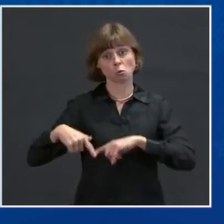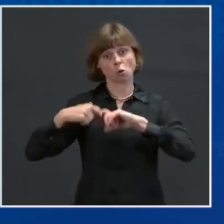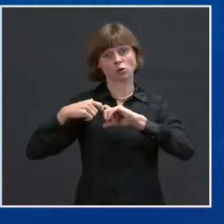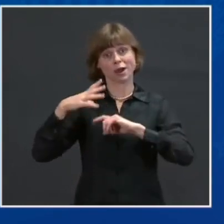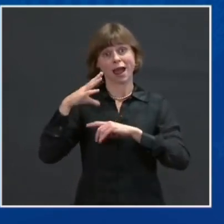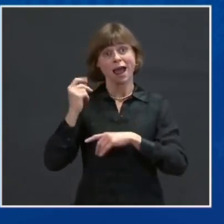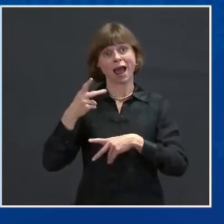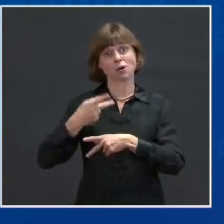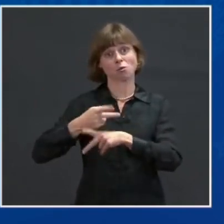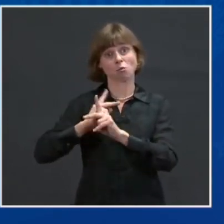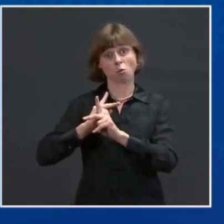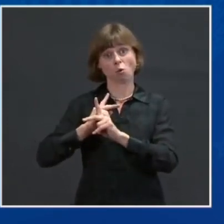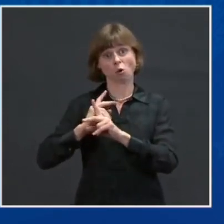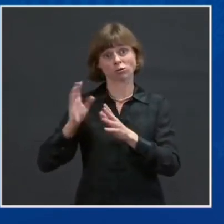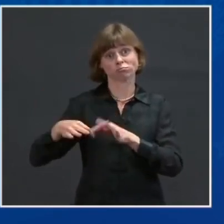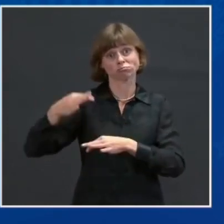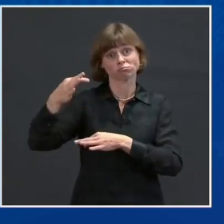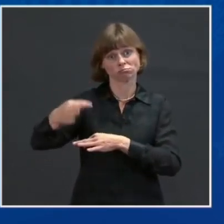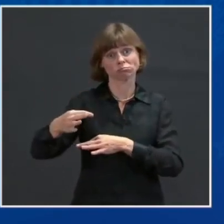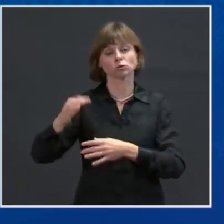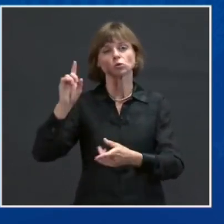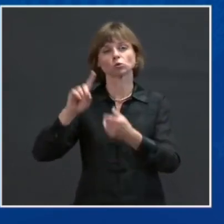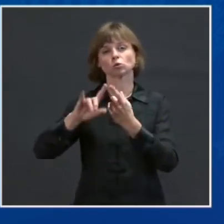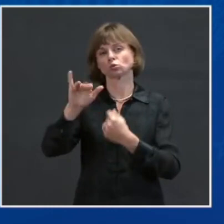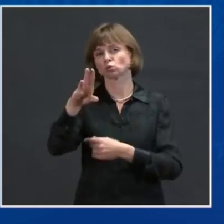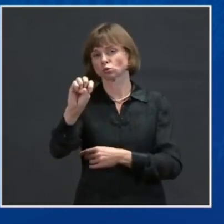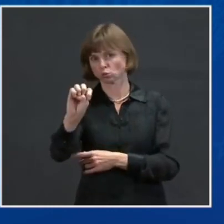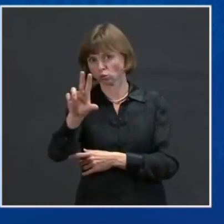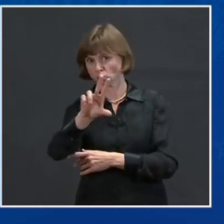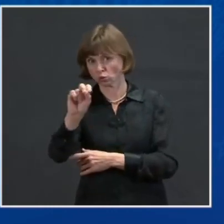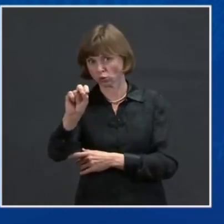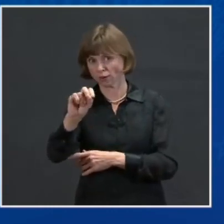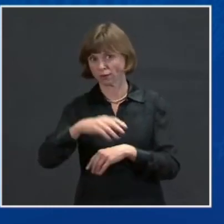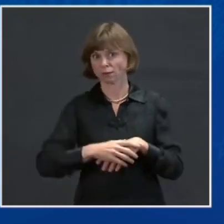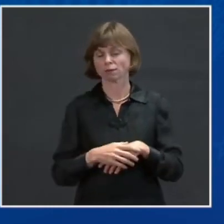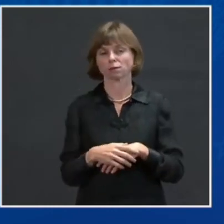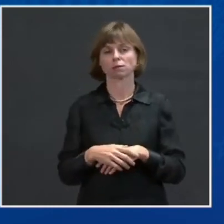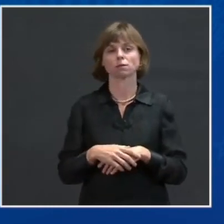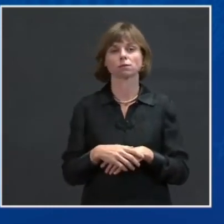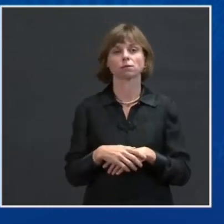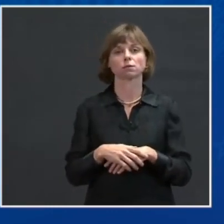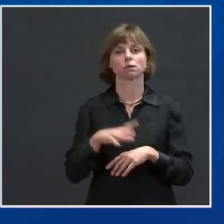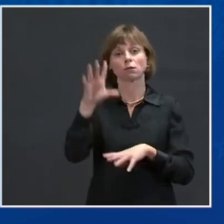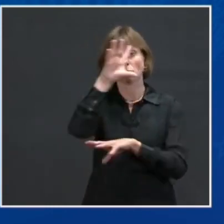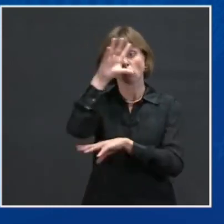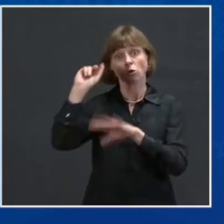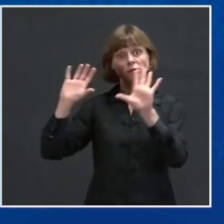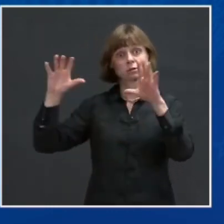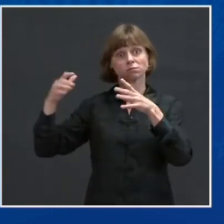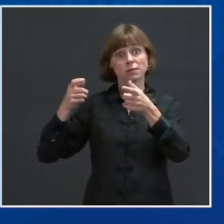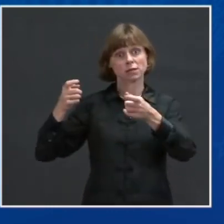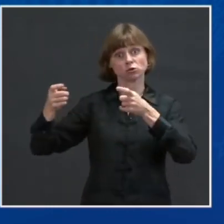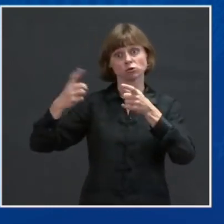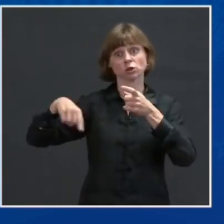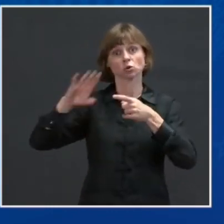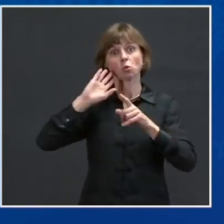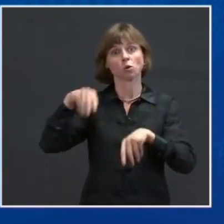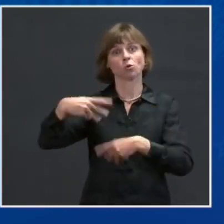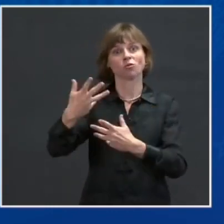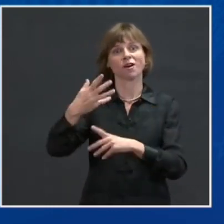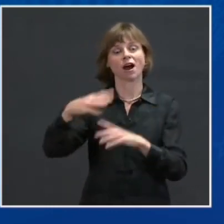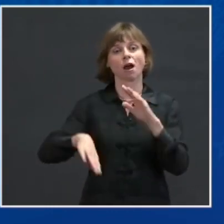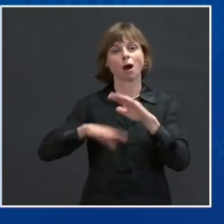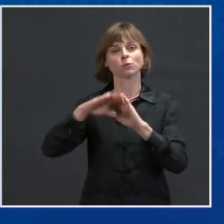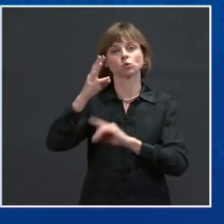enrollment window will be extended through June 30th. The administration will also provide up to 6 months of additional mortgage